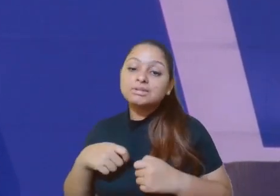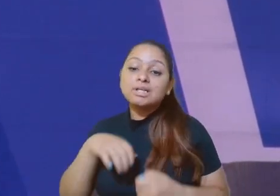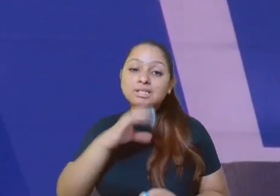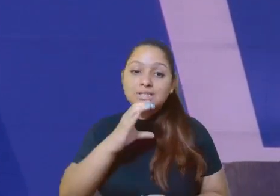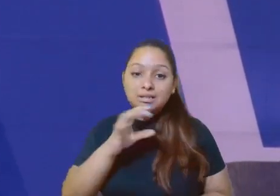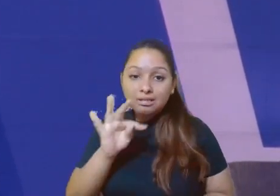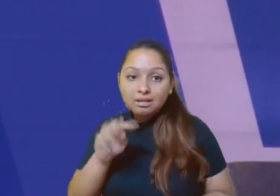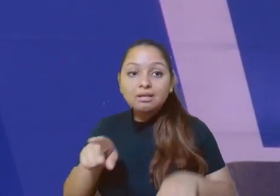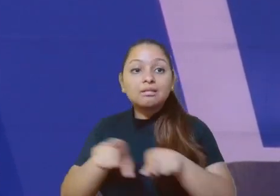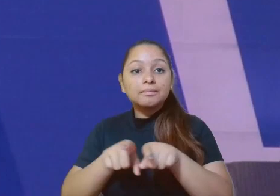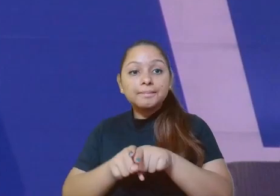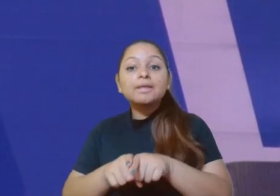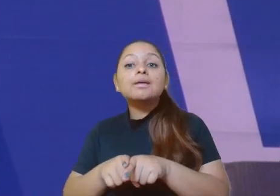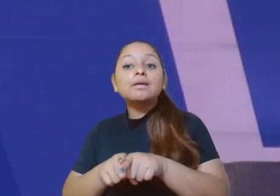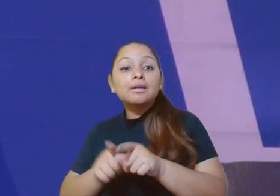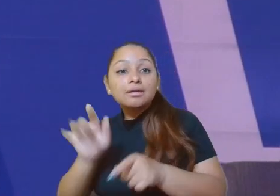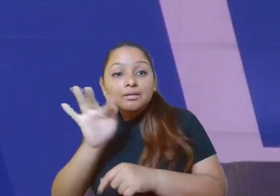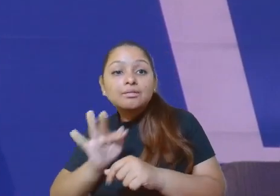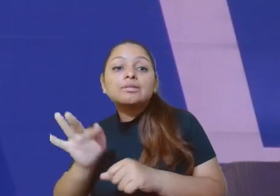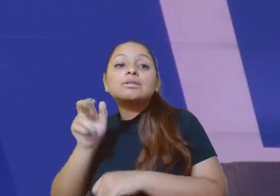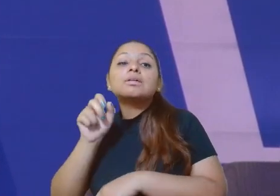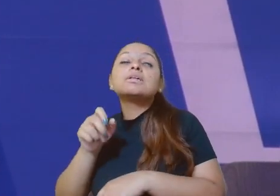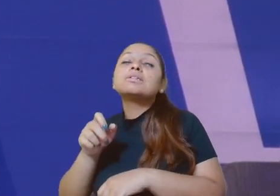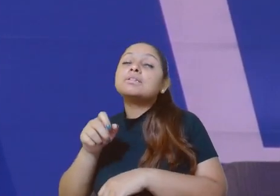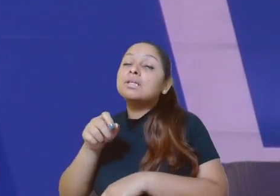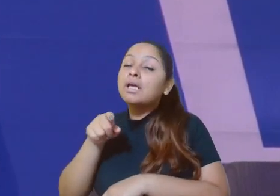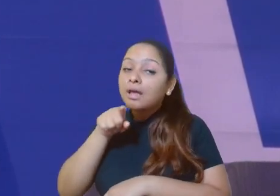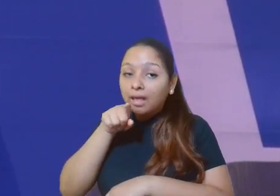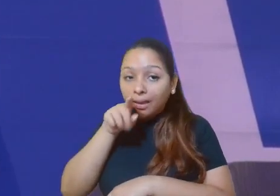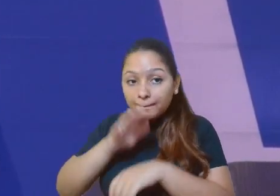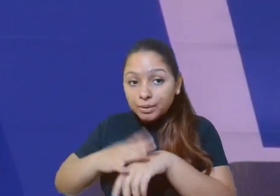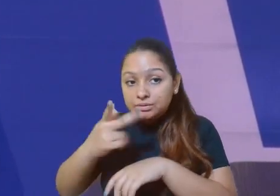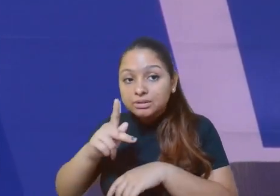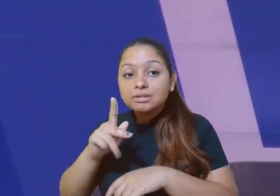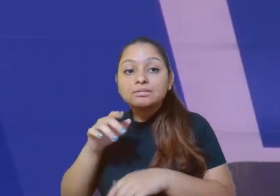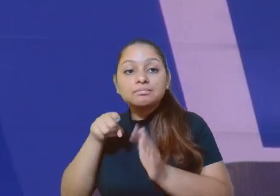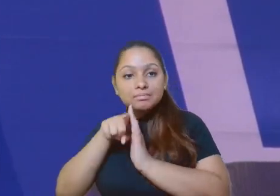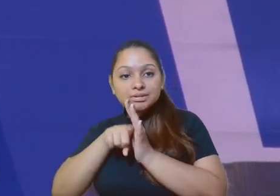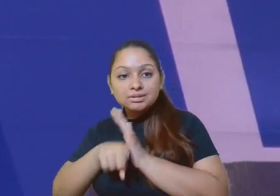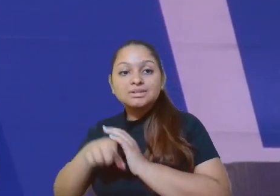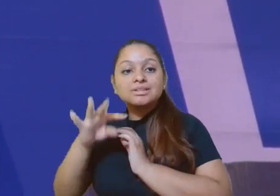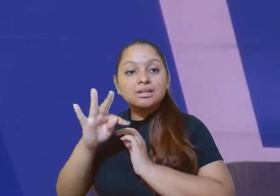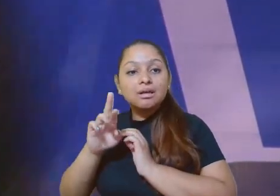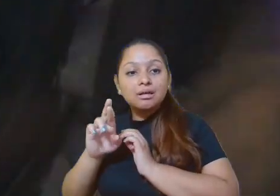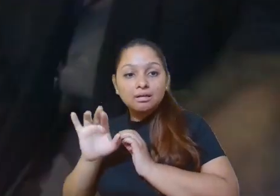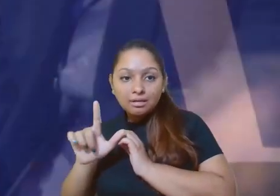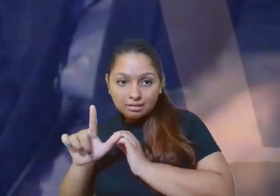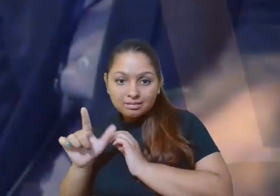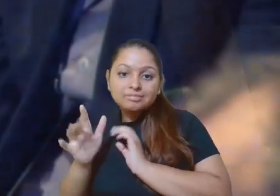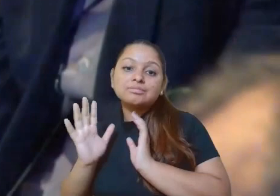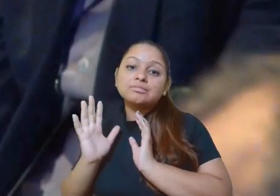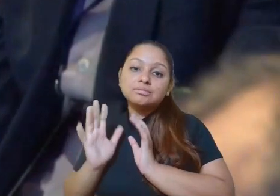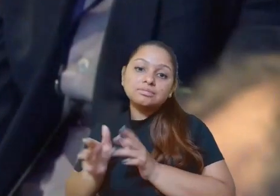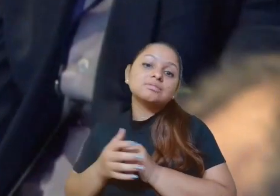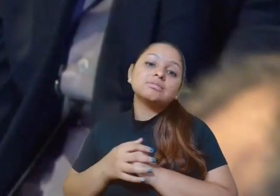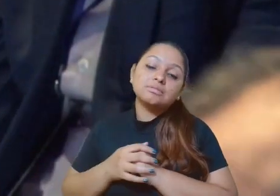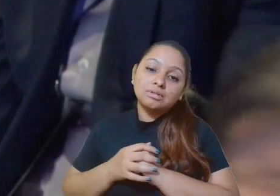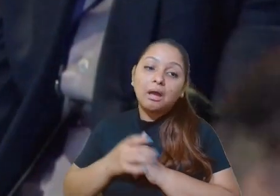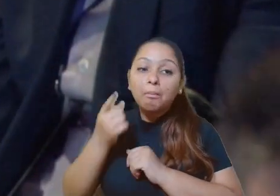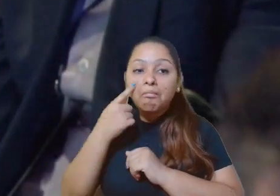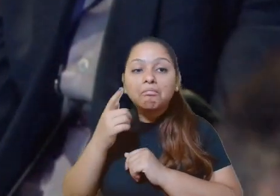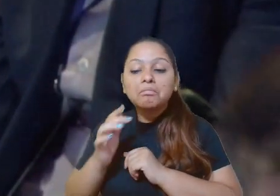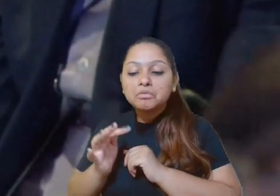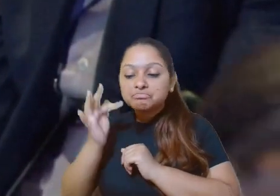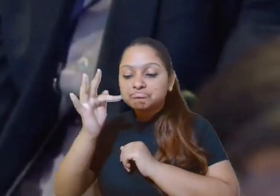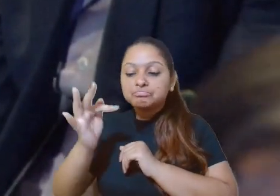see the training centers and start something that will start there